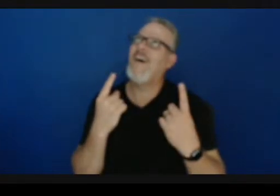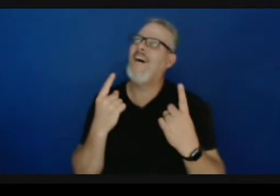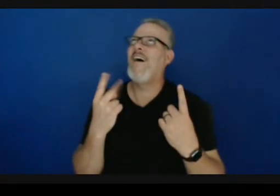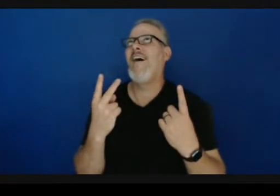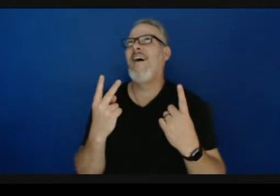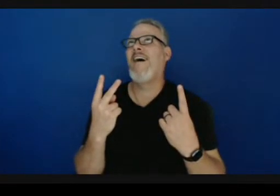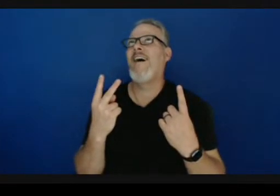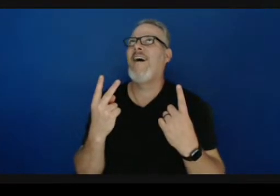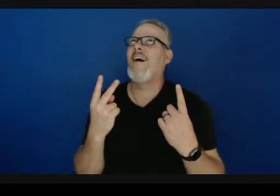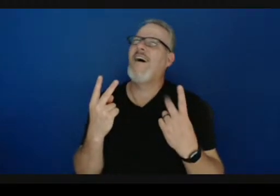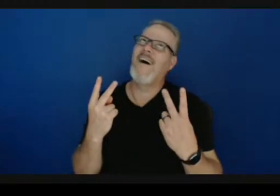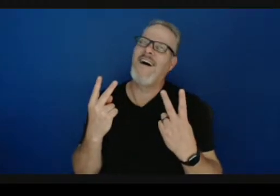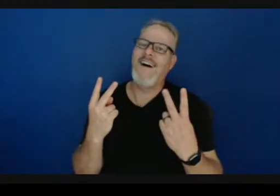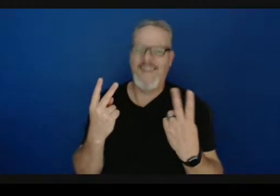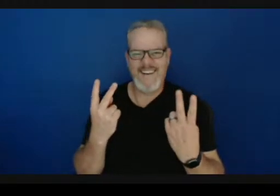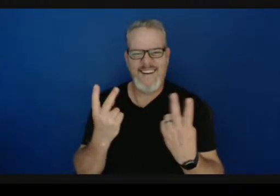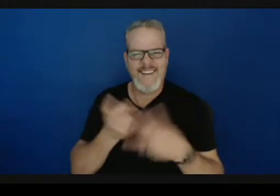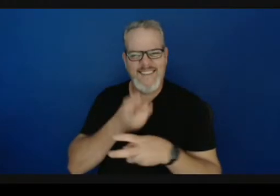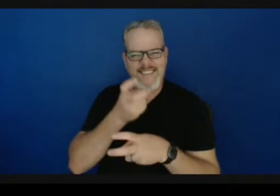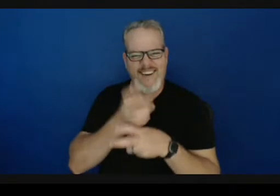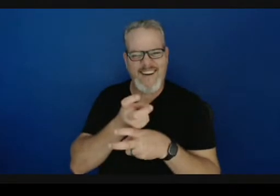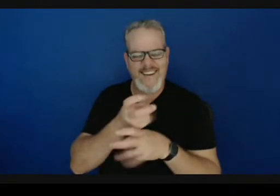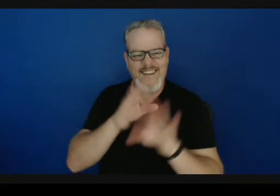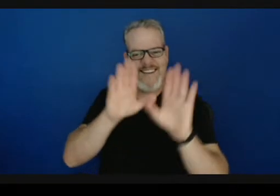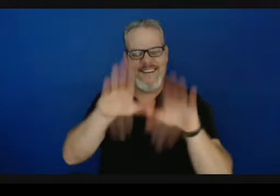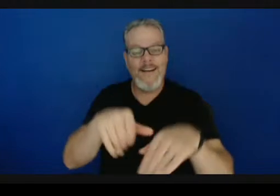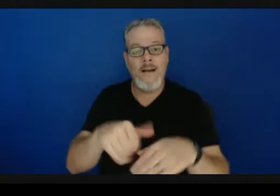have donated to us. We appreciate it. We are a